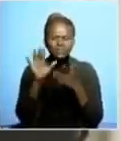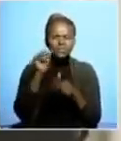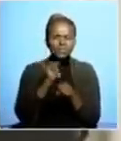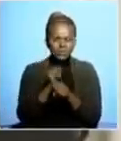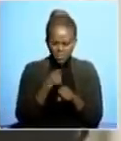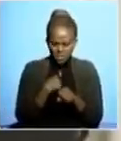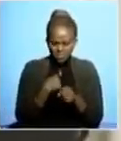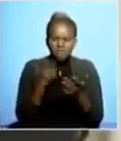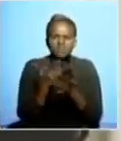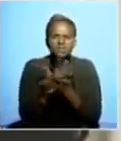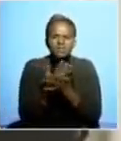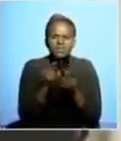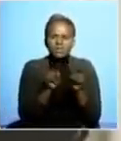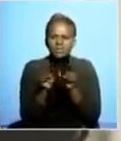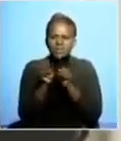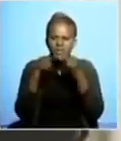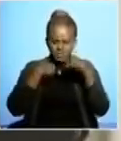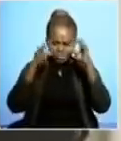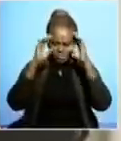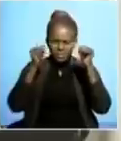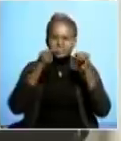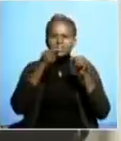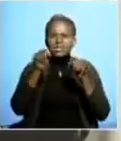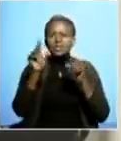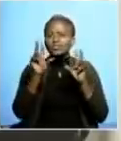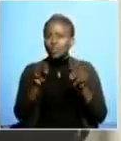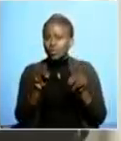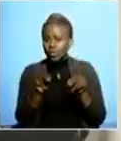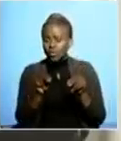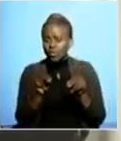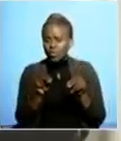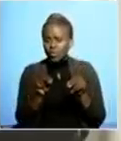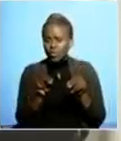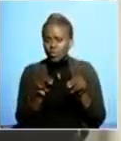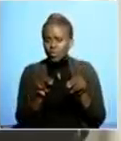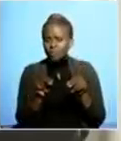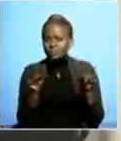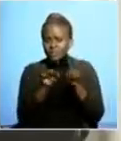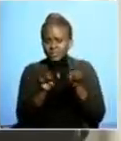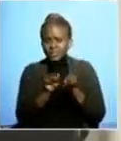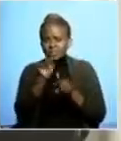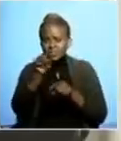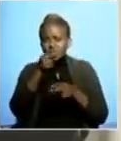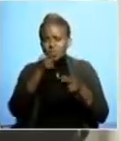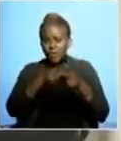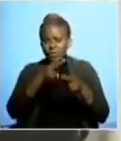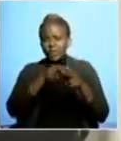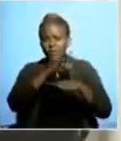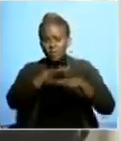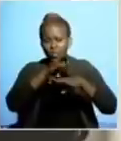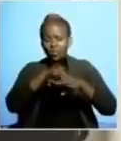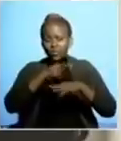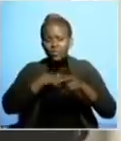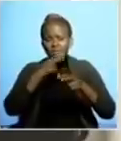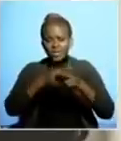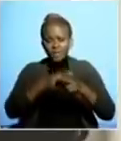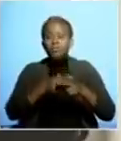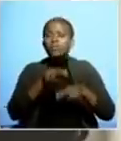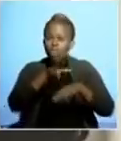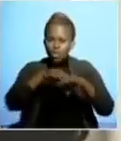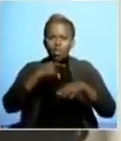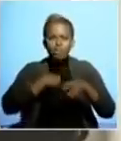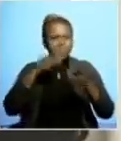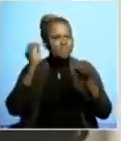as president to say no to that, and you want to start calling me names? Call me more names.